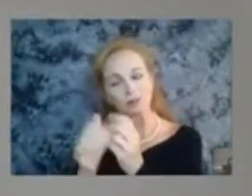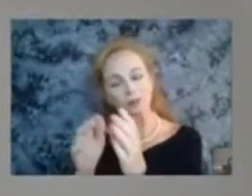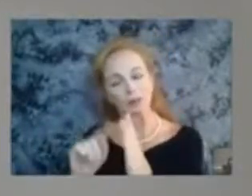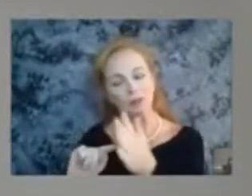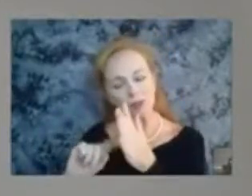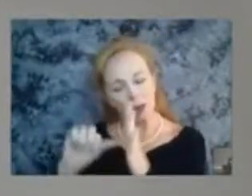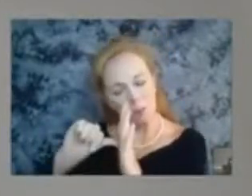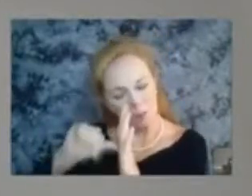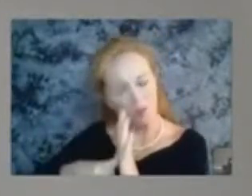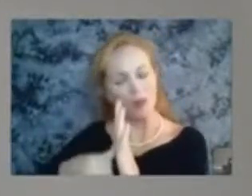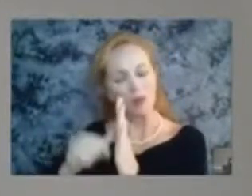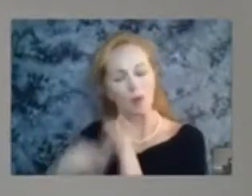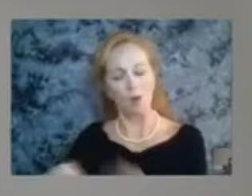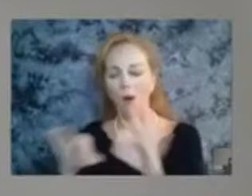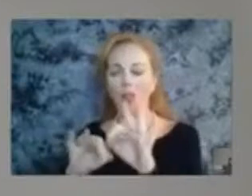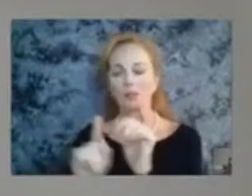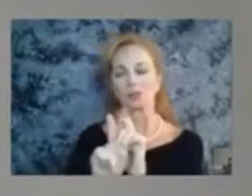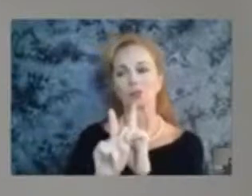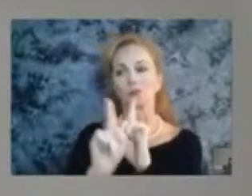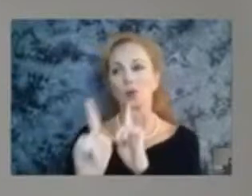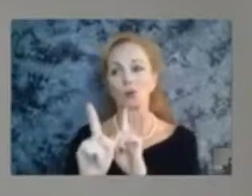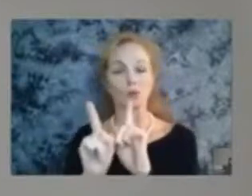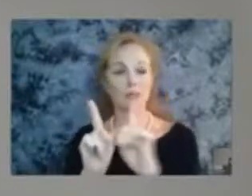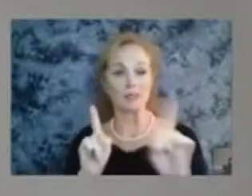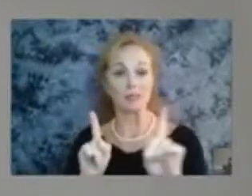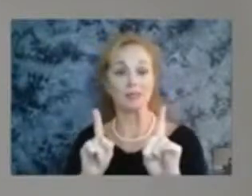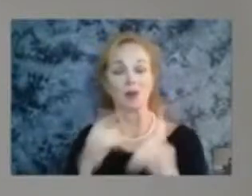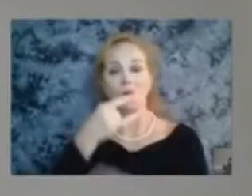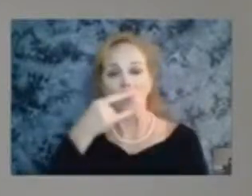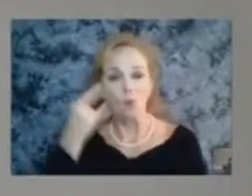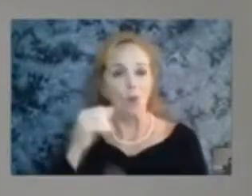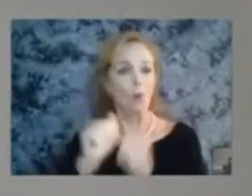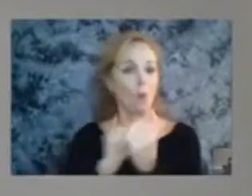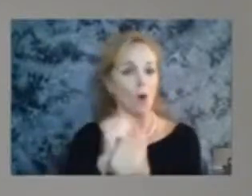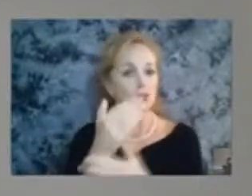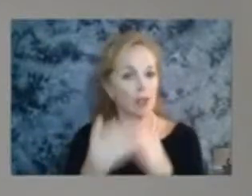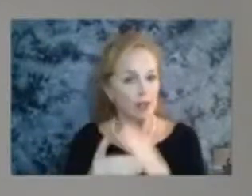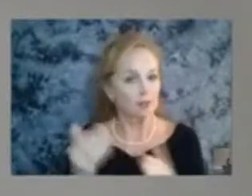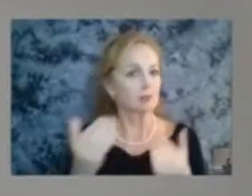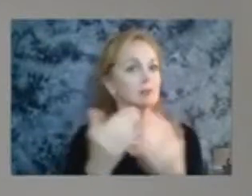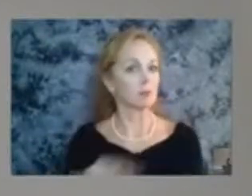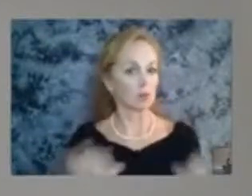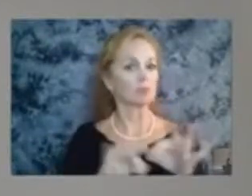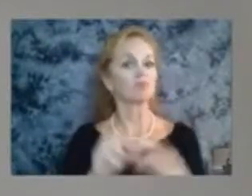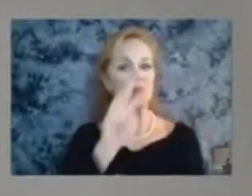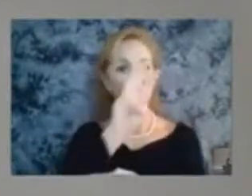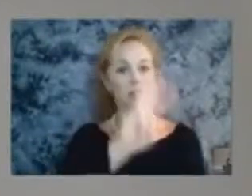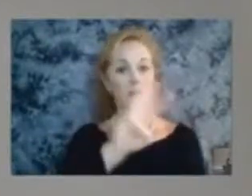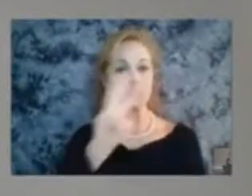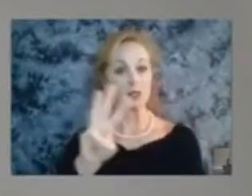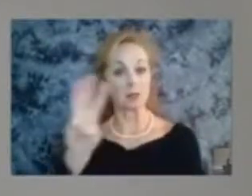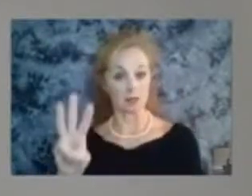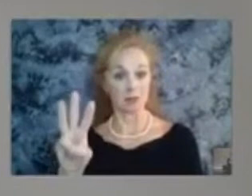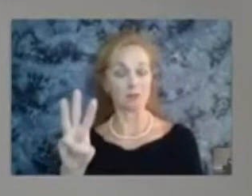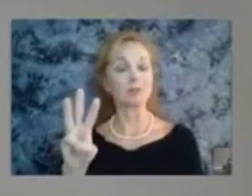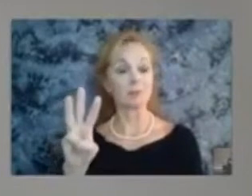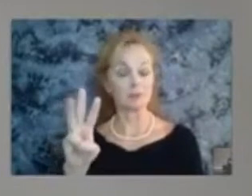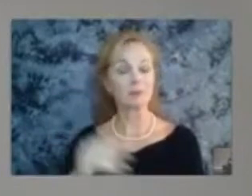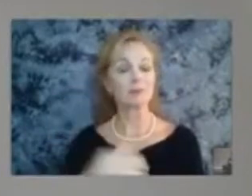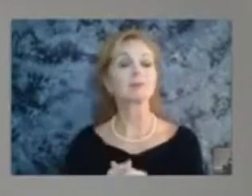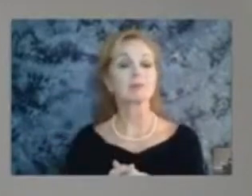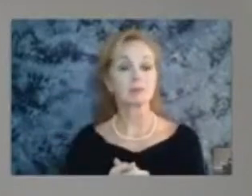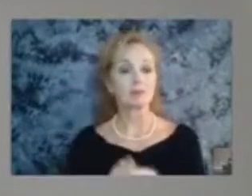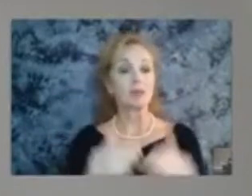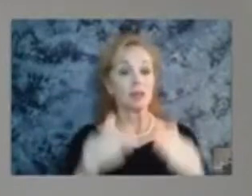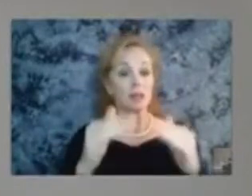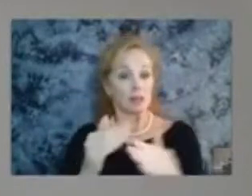social distancing. At this point, I would like to share with you another key piece of our